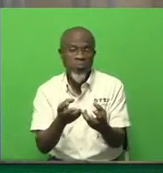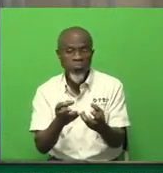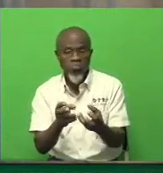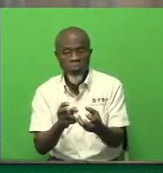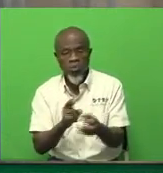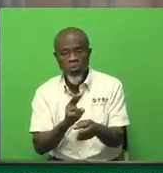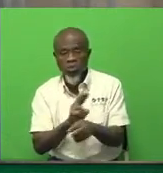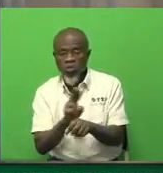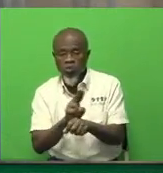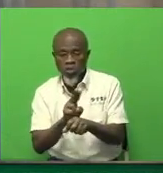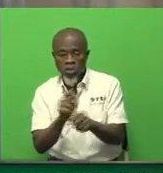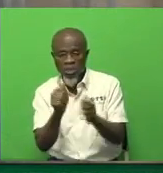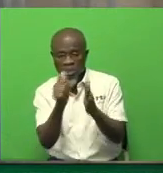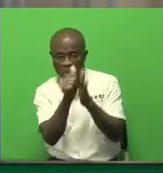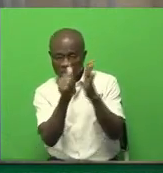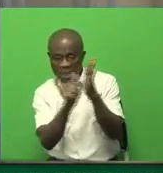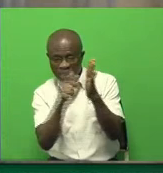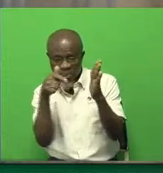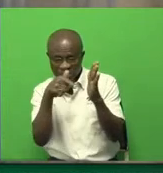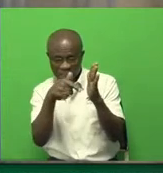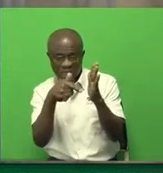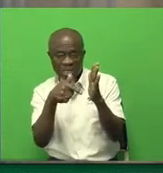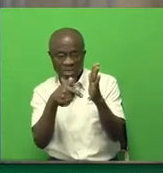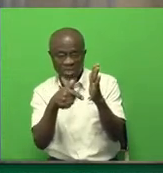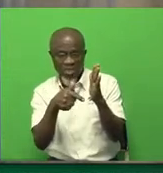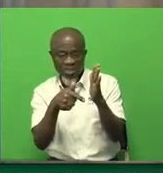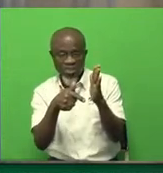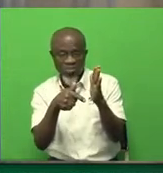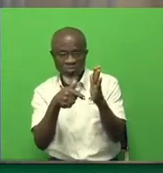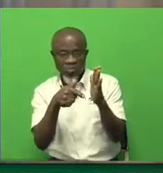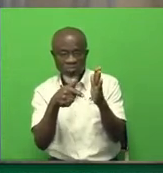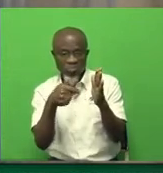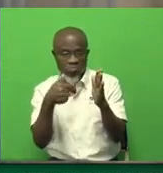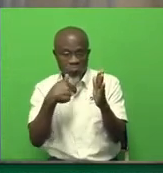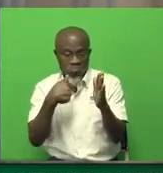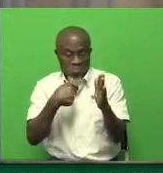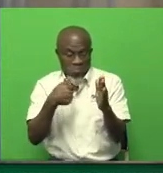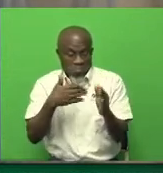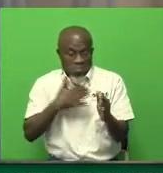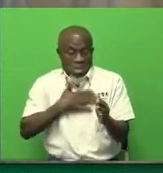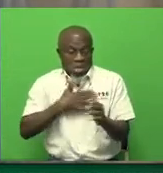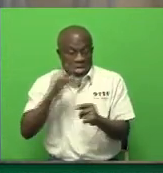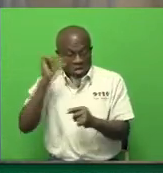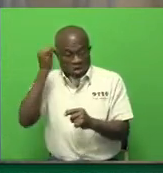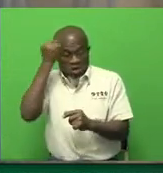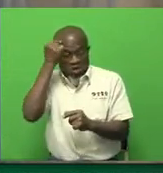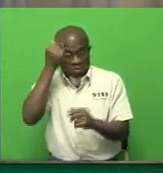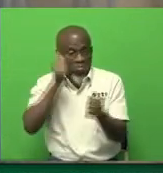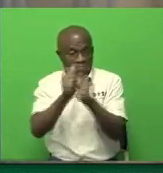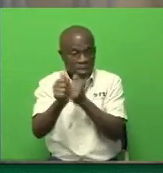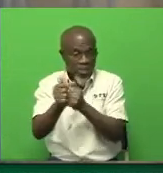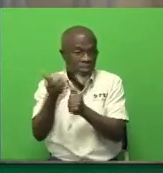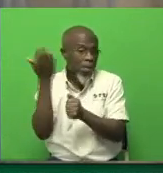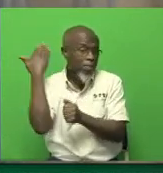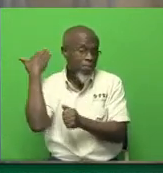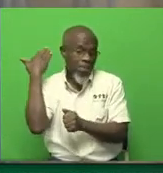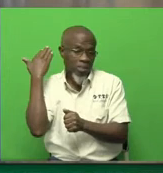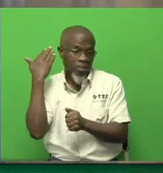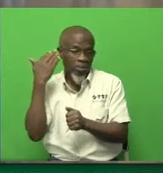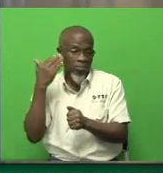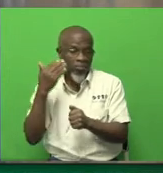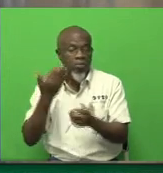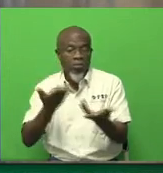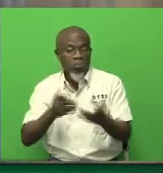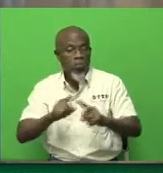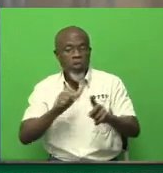books since 2015 which my government had passed but we should have known because when we brought